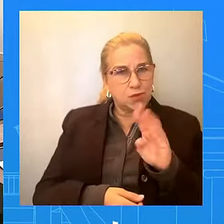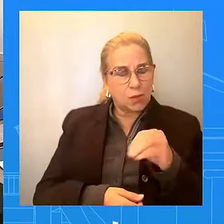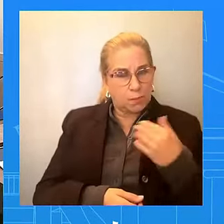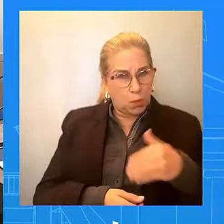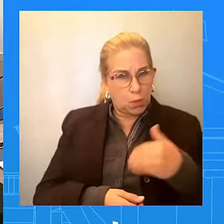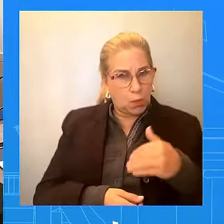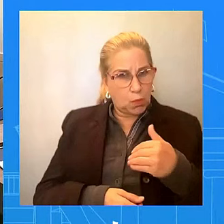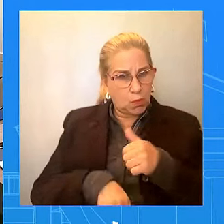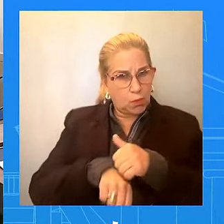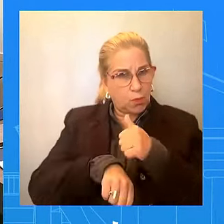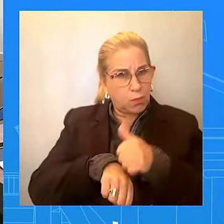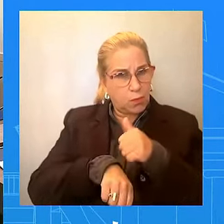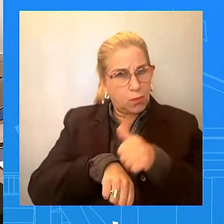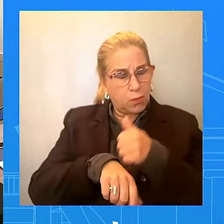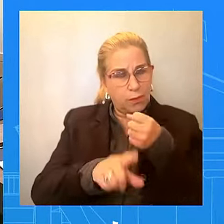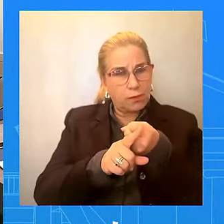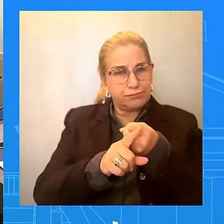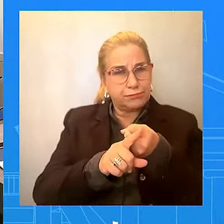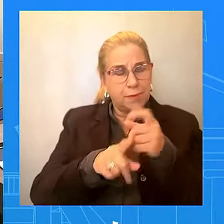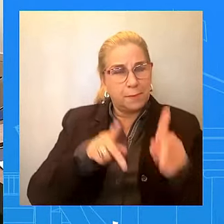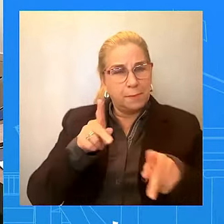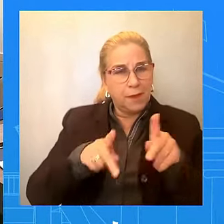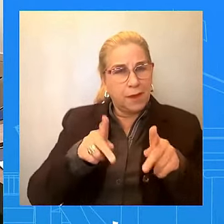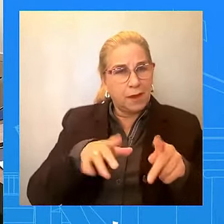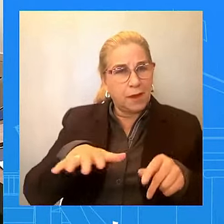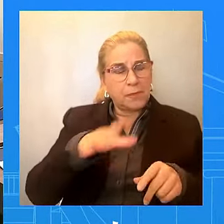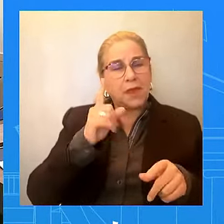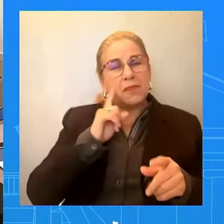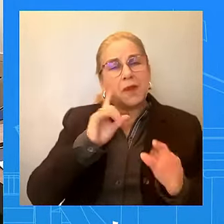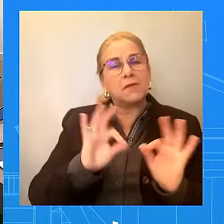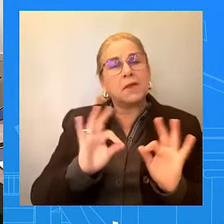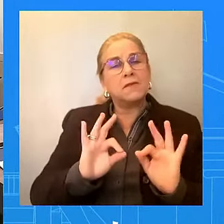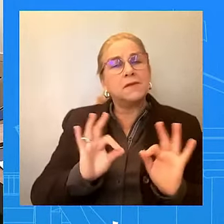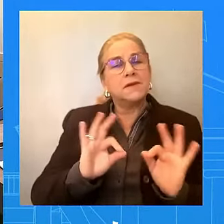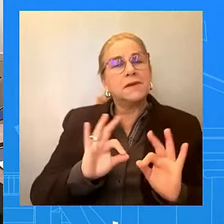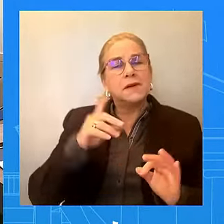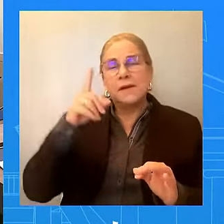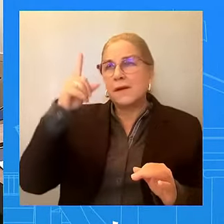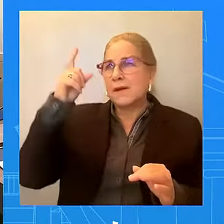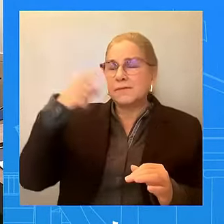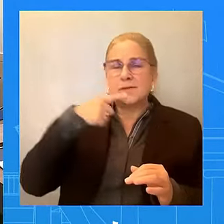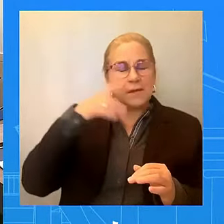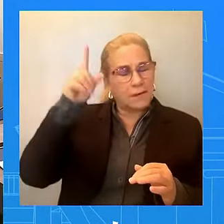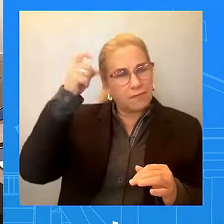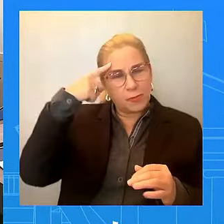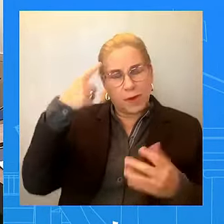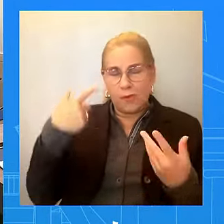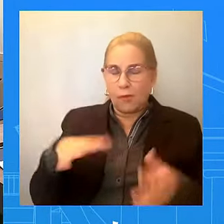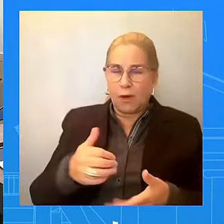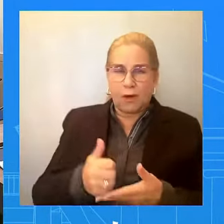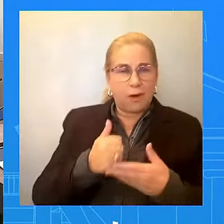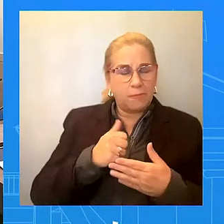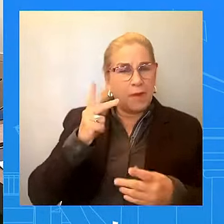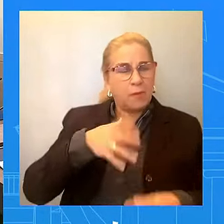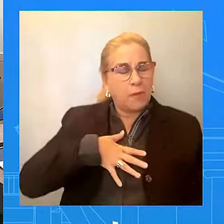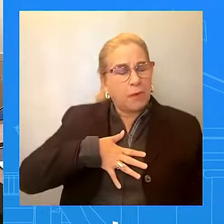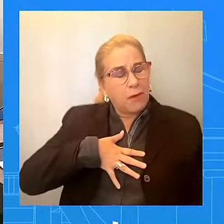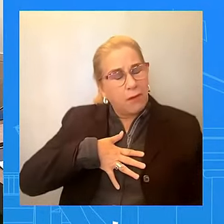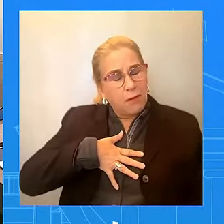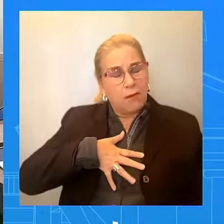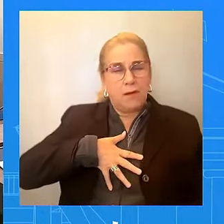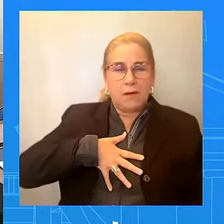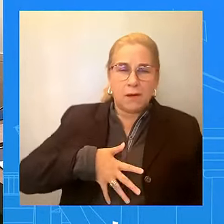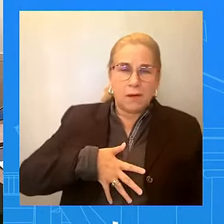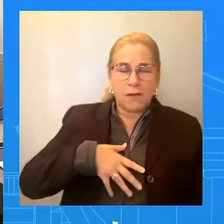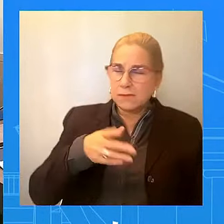or deciding not to apply for government relief. Can you elaborate on what exactly you're seeing and what exactly you determined to be